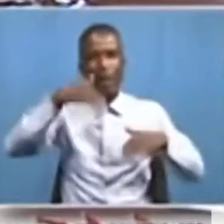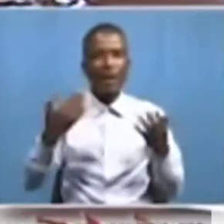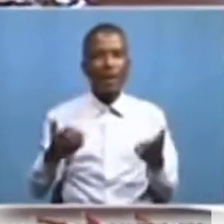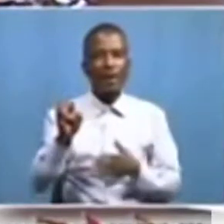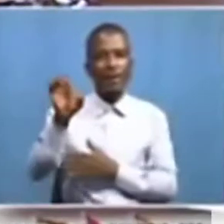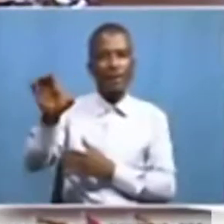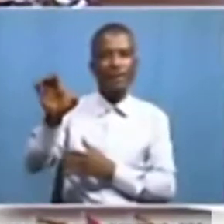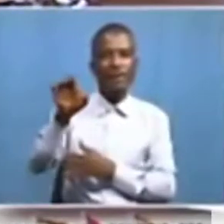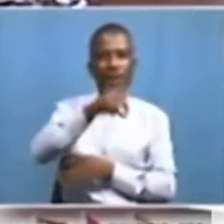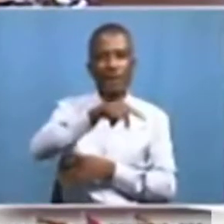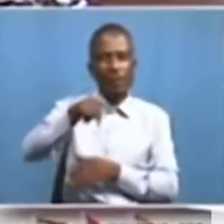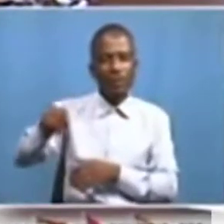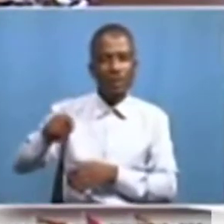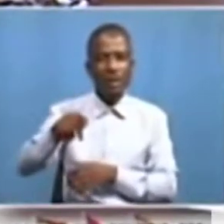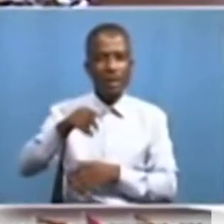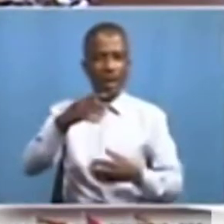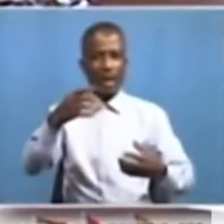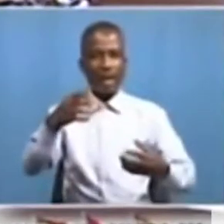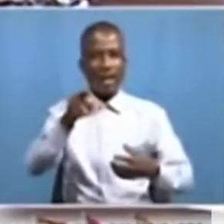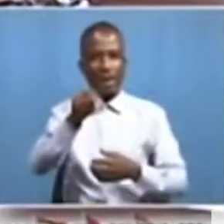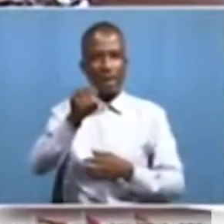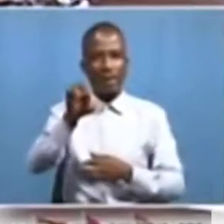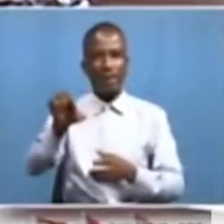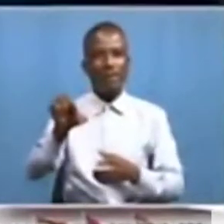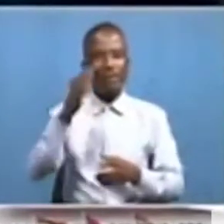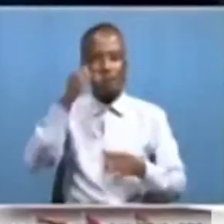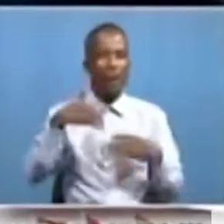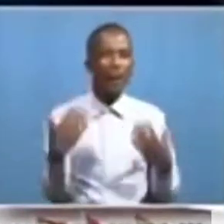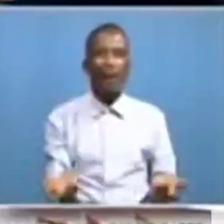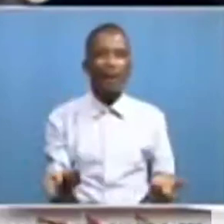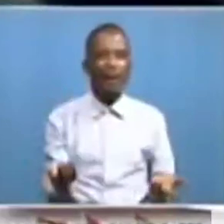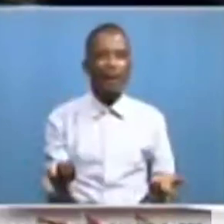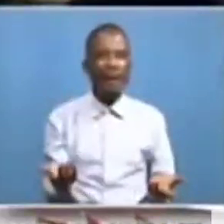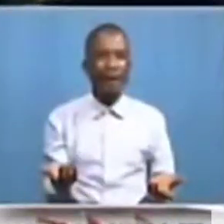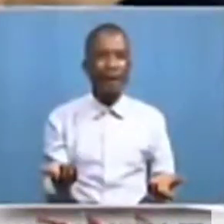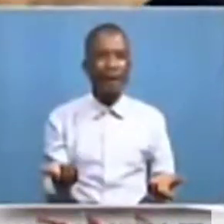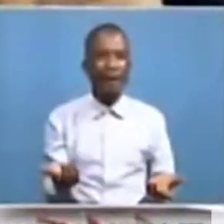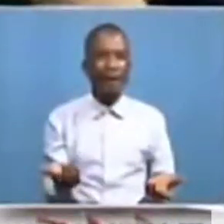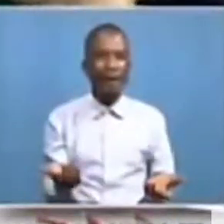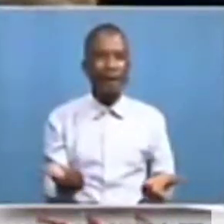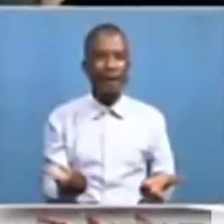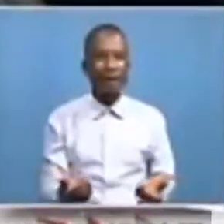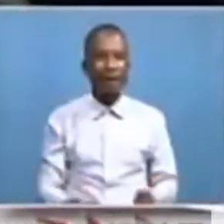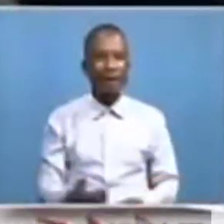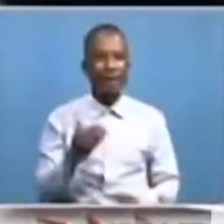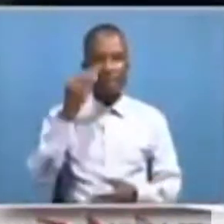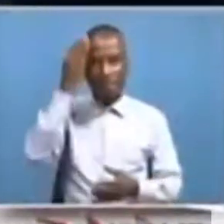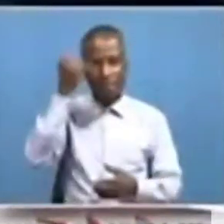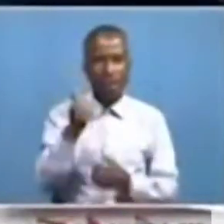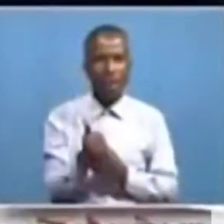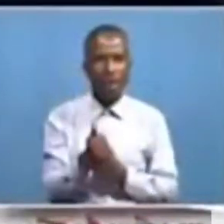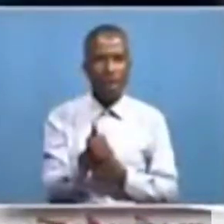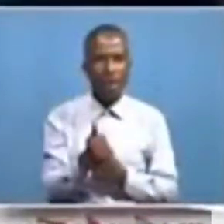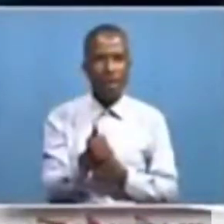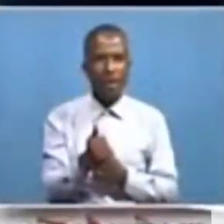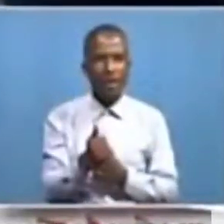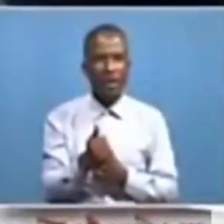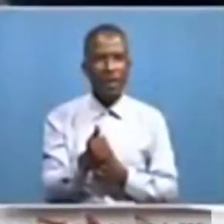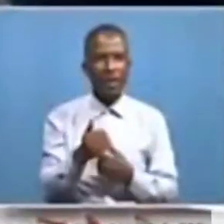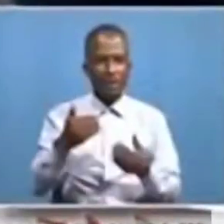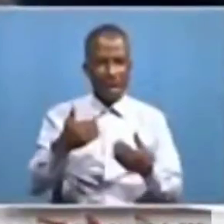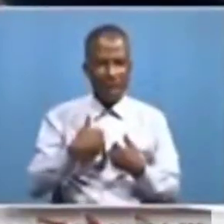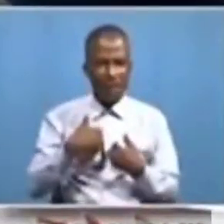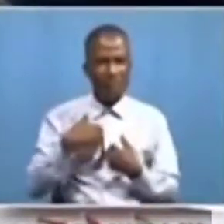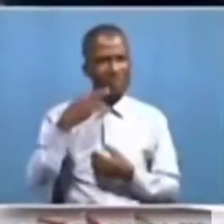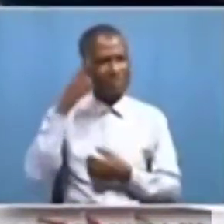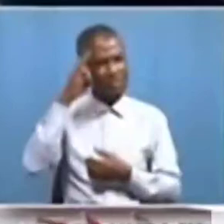No, frontline, there are 4. Frontline. Order in court, please. Order. Is there any reason somebody like Sheila Minka Premo and